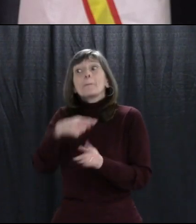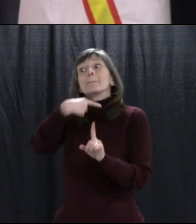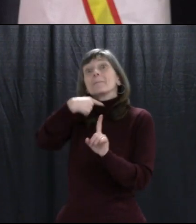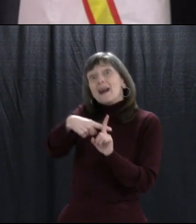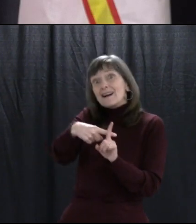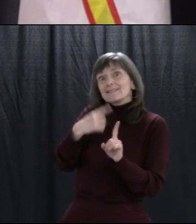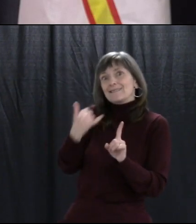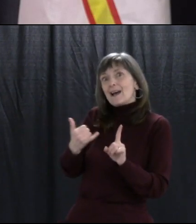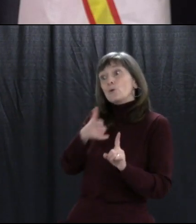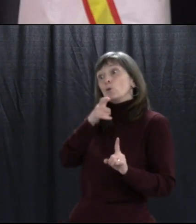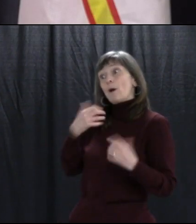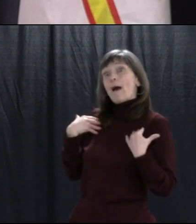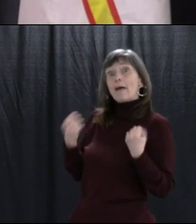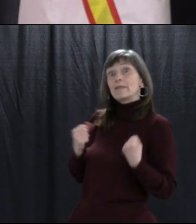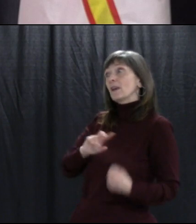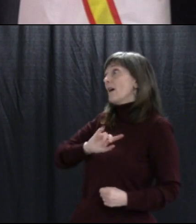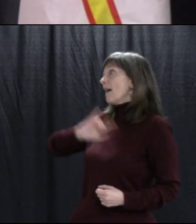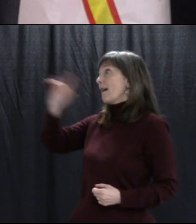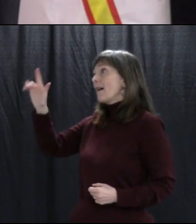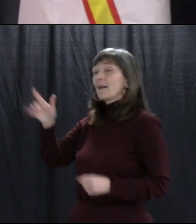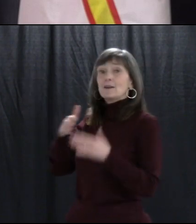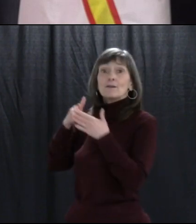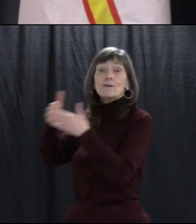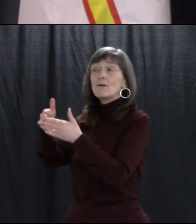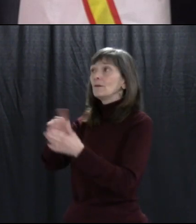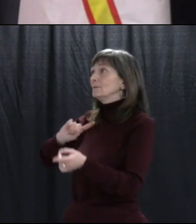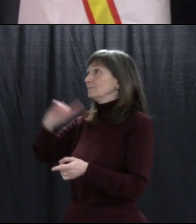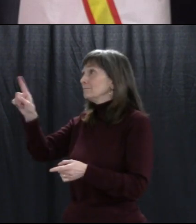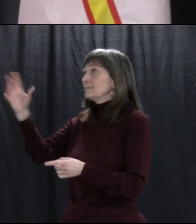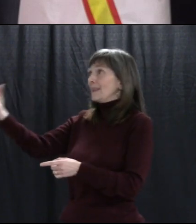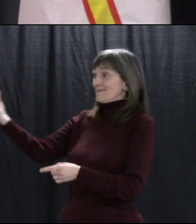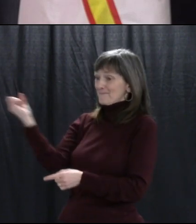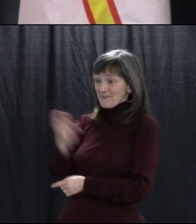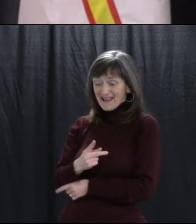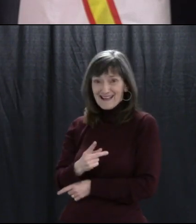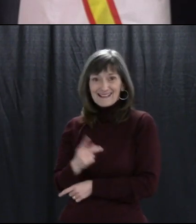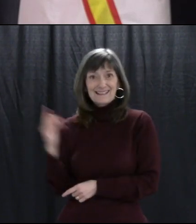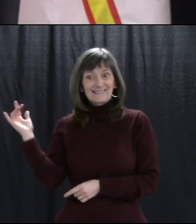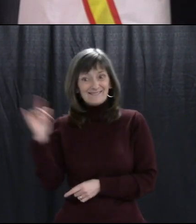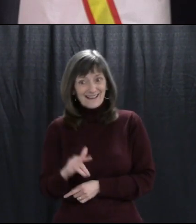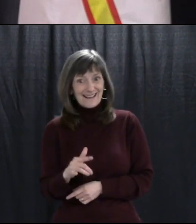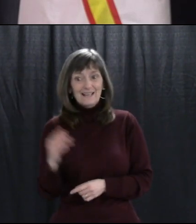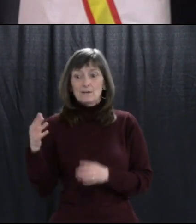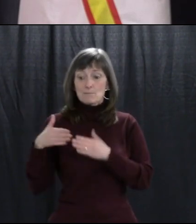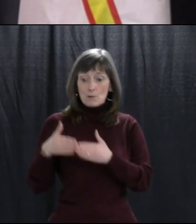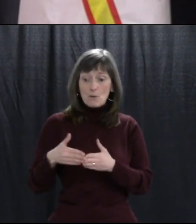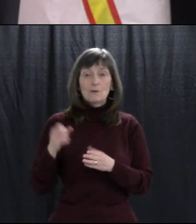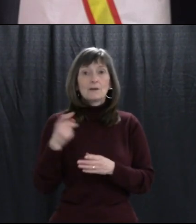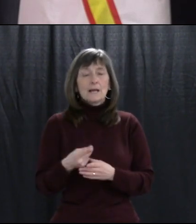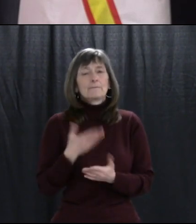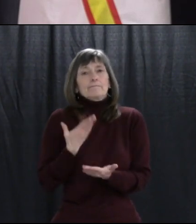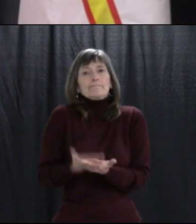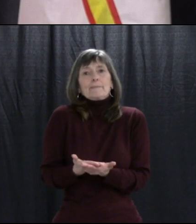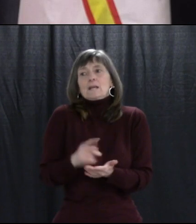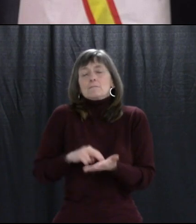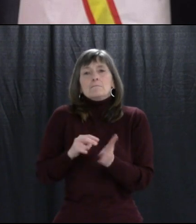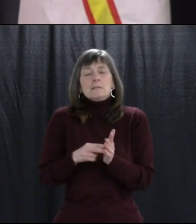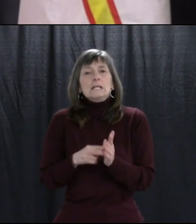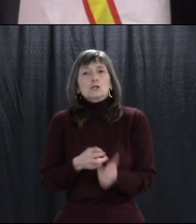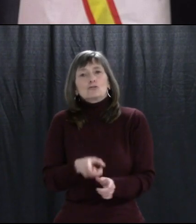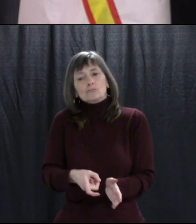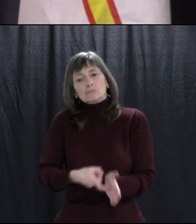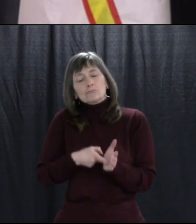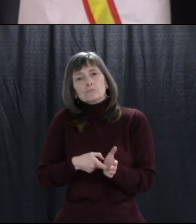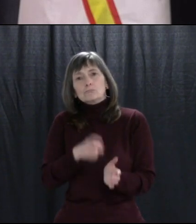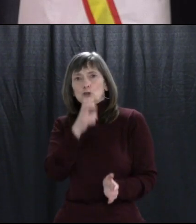back home to Newfoundland and Labrador. They will be a mandatory 14-day quarantine, and we will be using a self-assessment